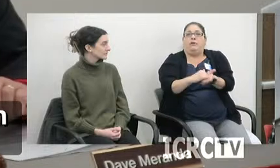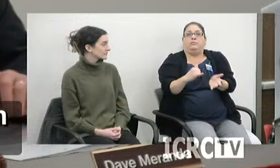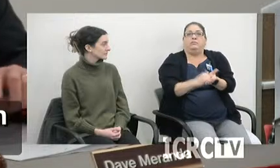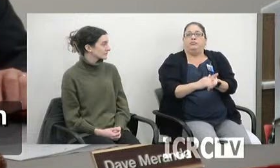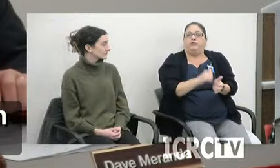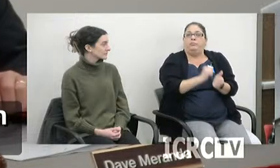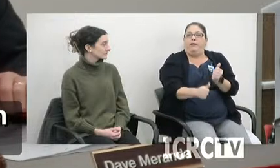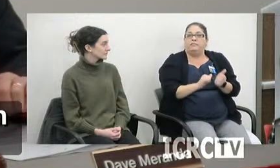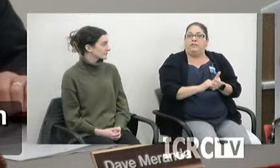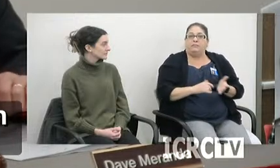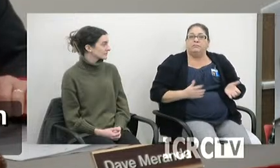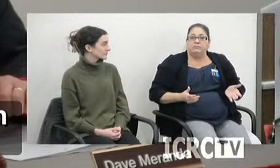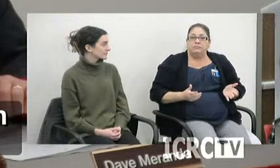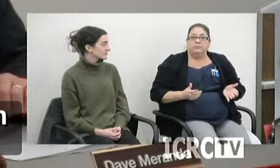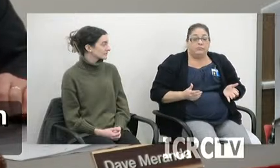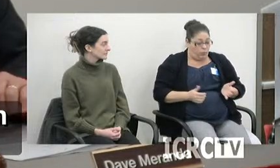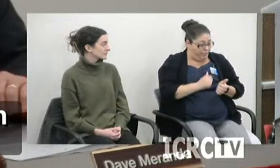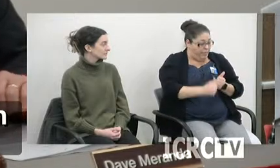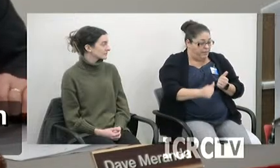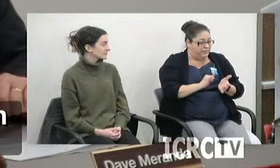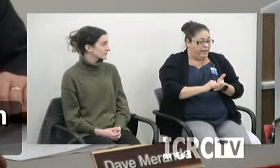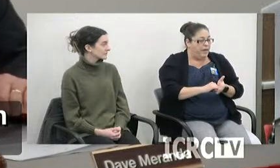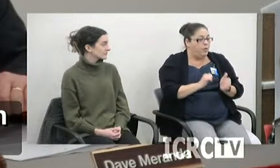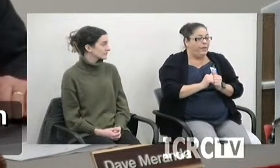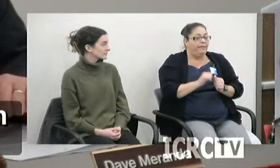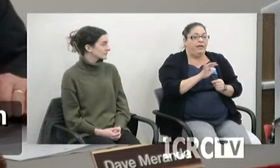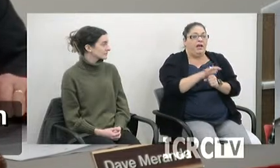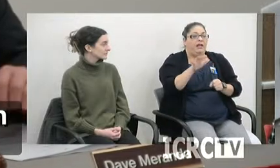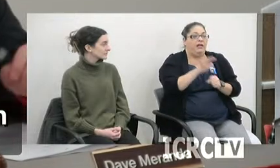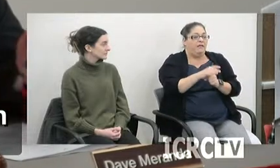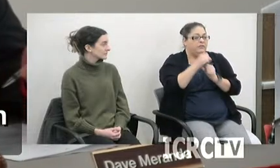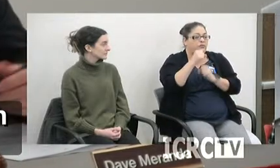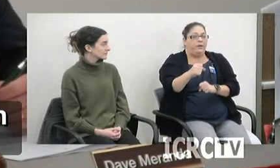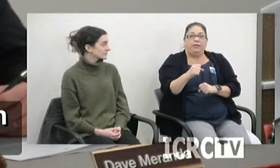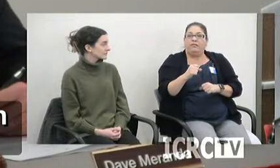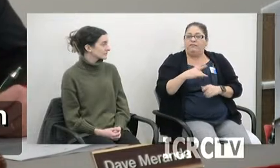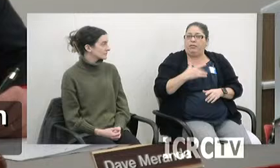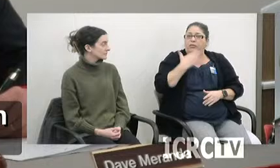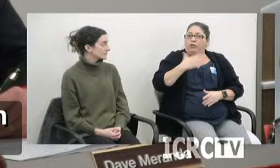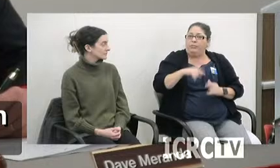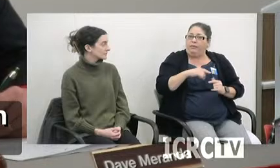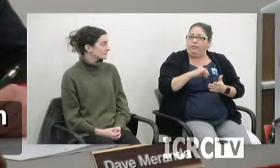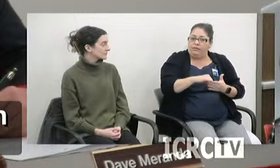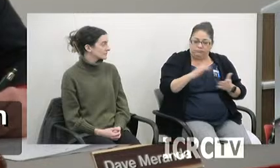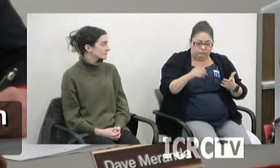pass, and we passed it, and we passed it with enough of a margin that we felt really, really good about that.